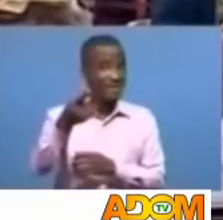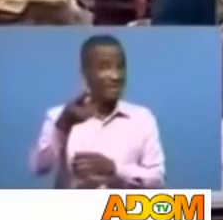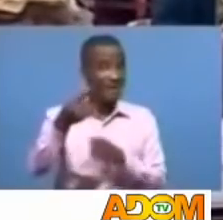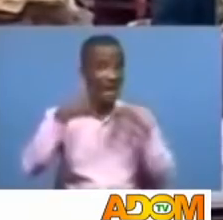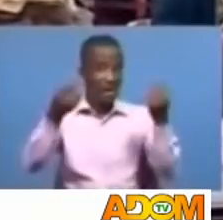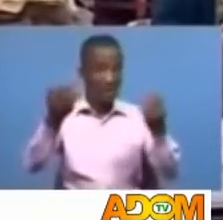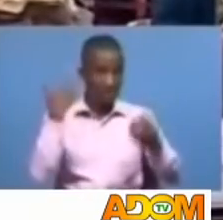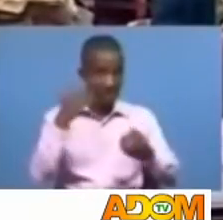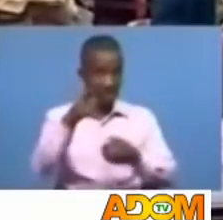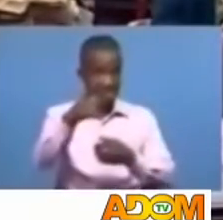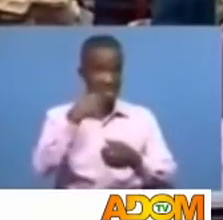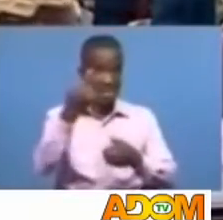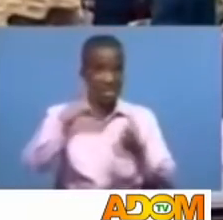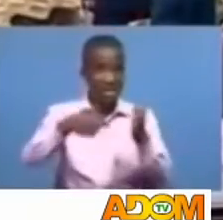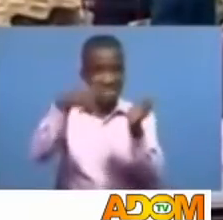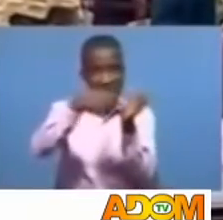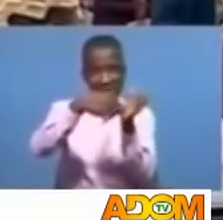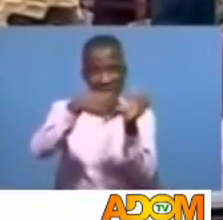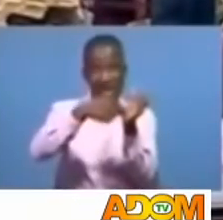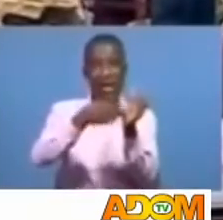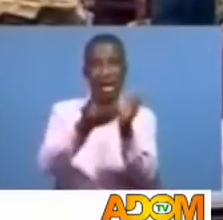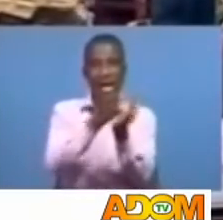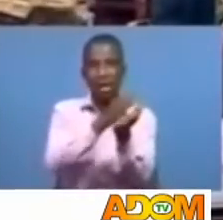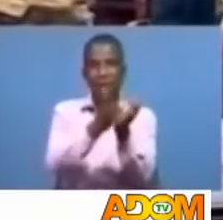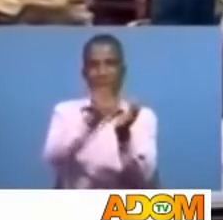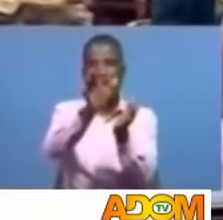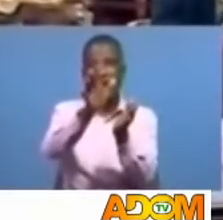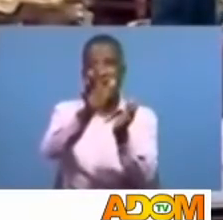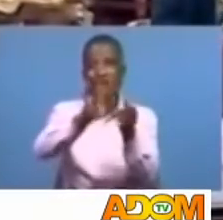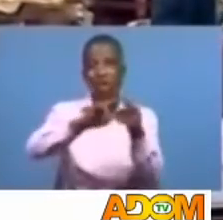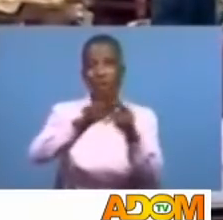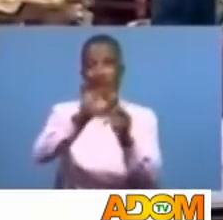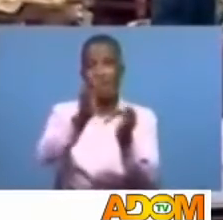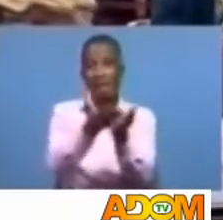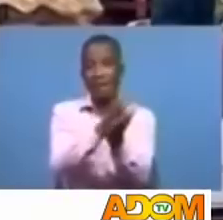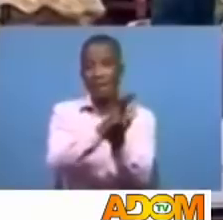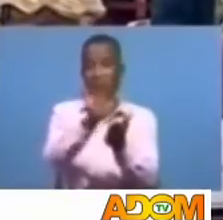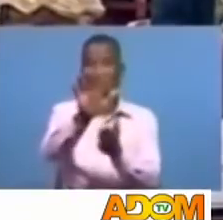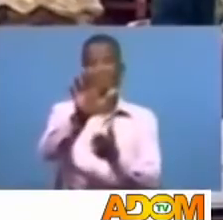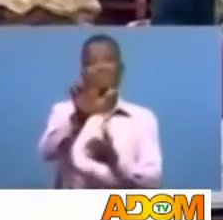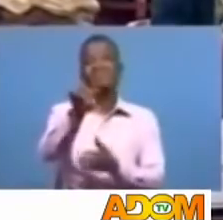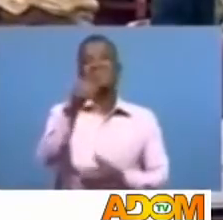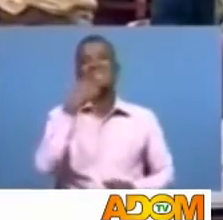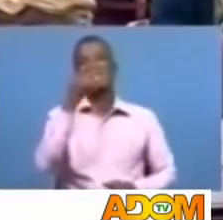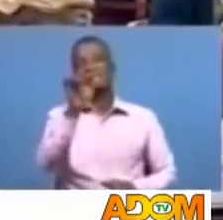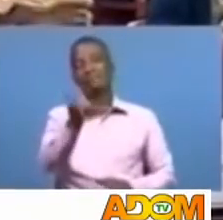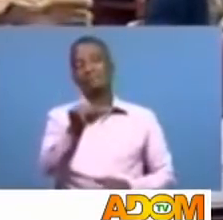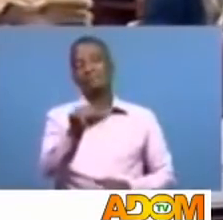ruling. At page 5, your lordship say,